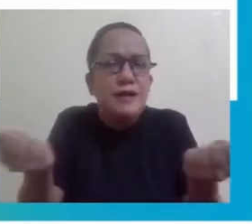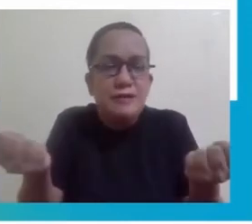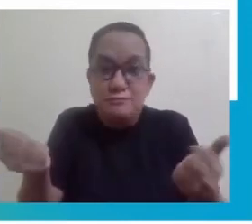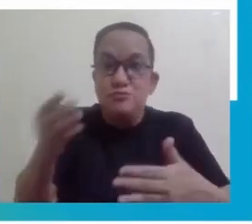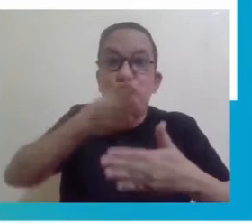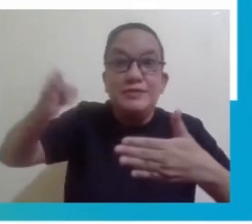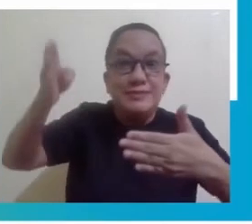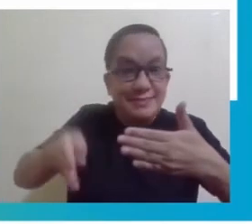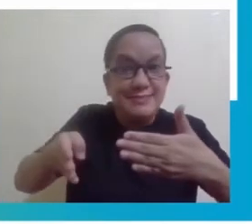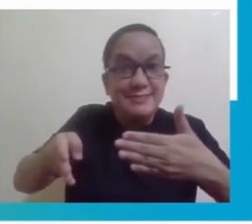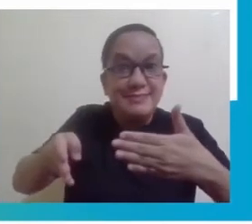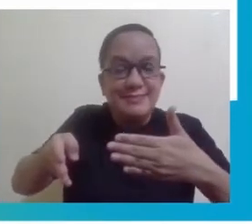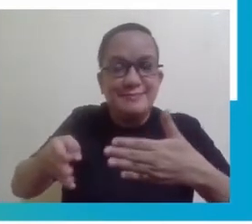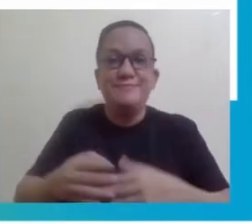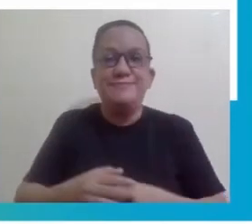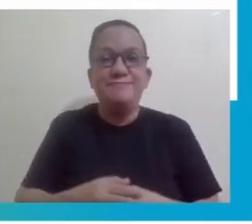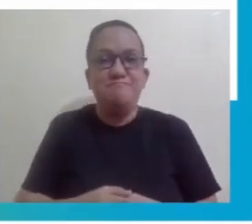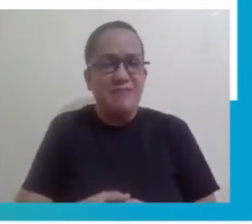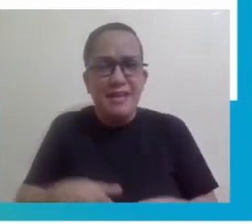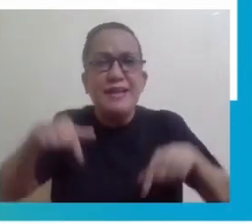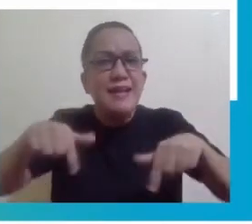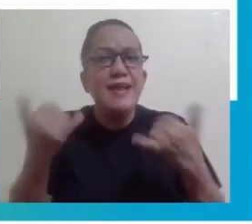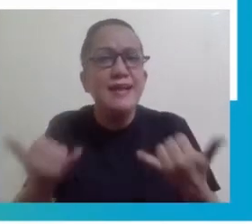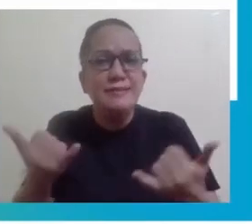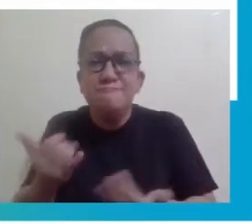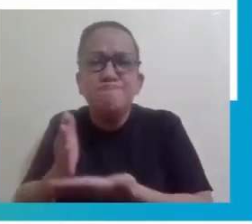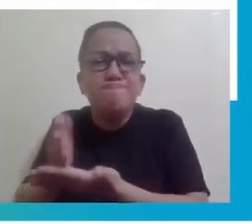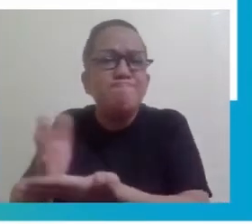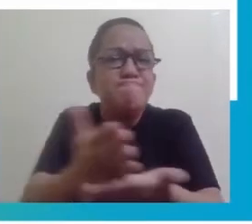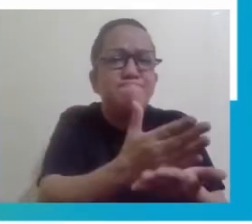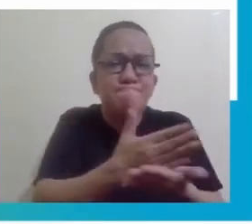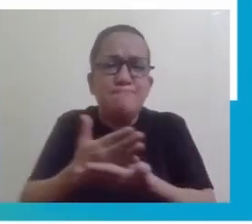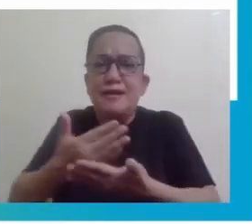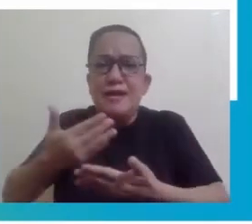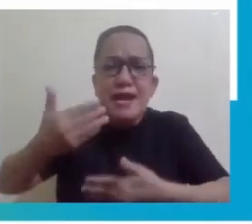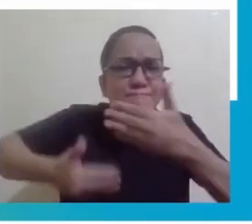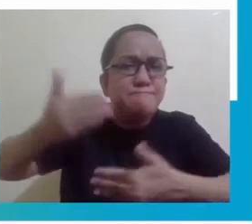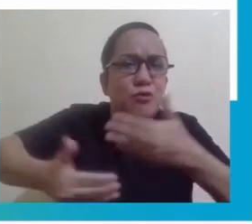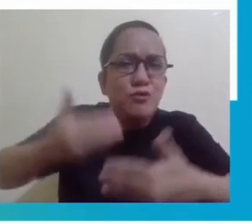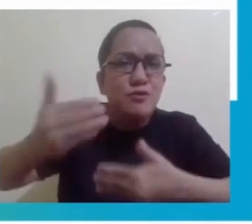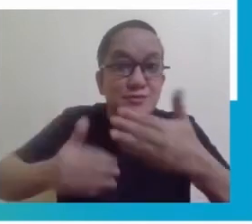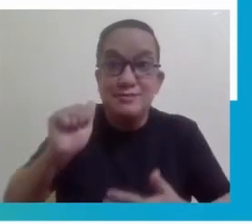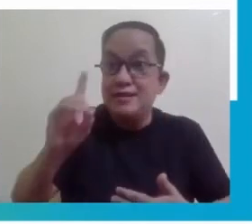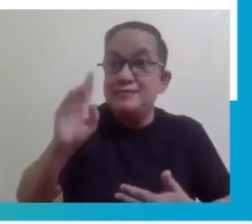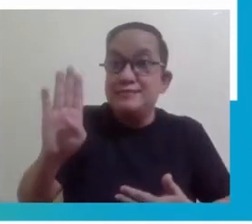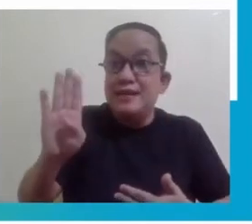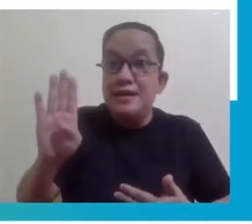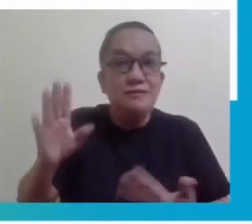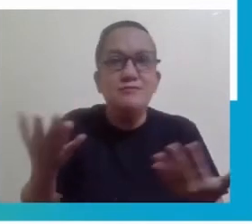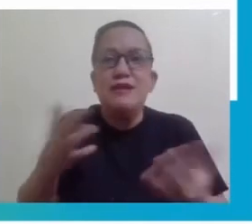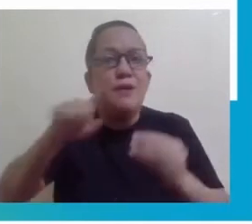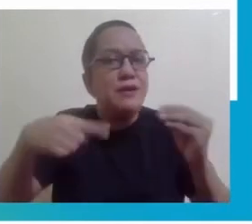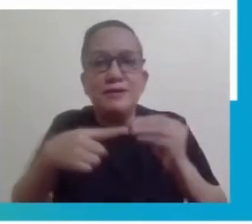Let me share some of the steps taken by ADBs under the pandemic concerning two projects you mentioned. We are